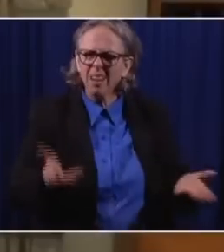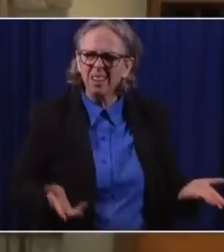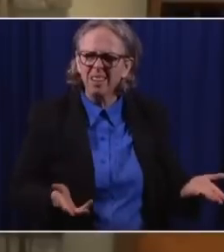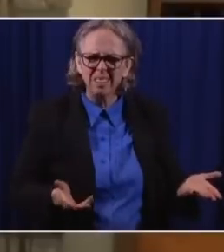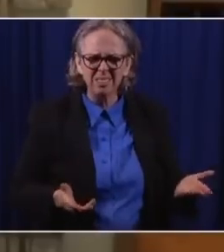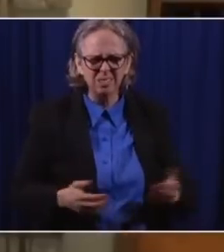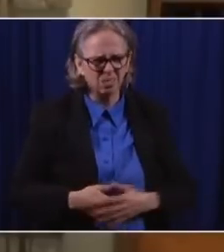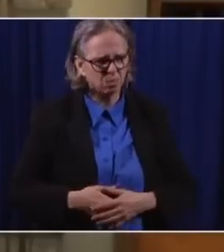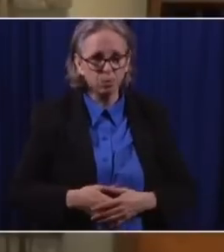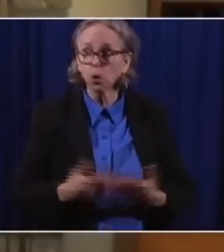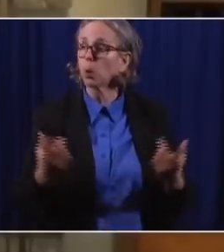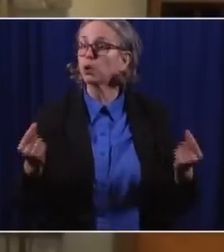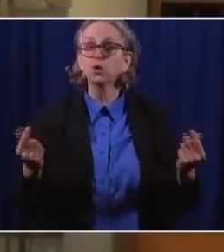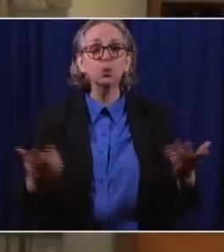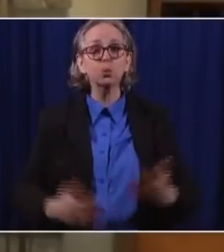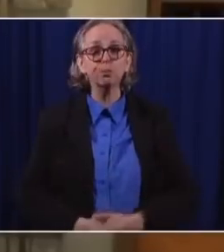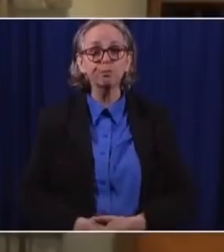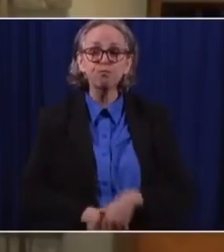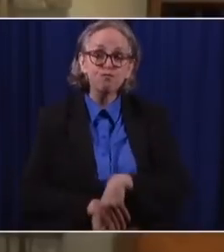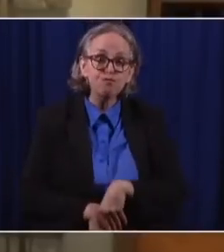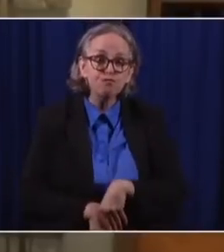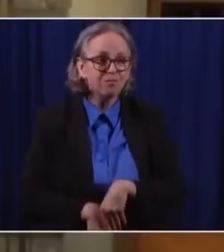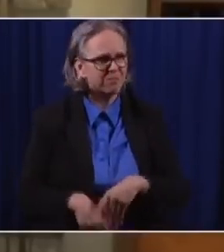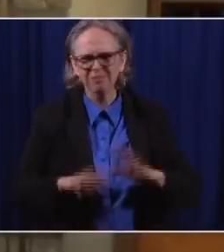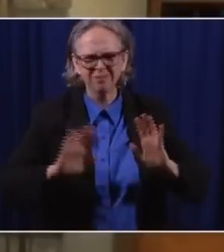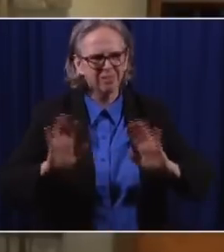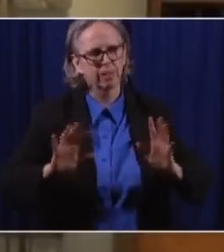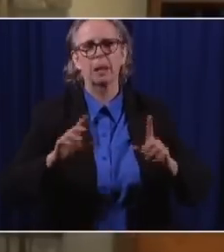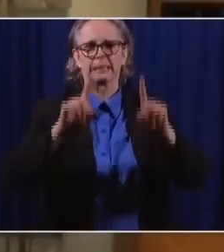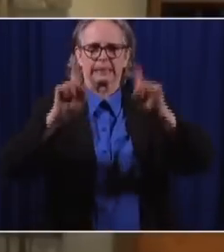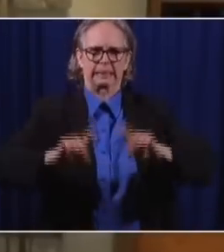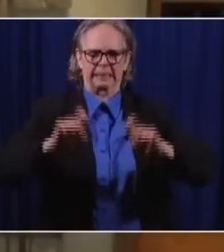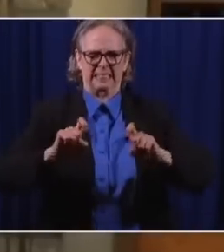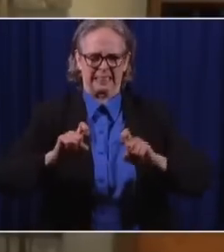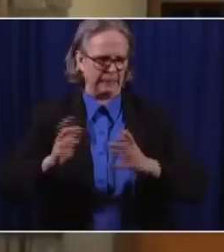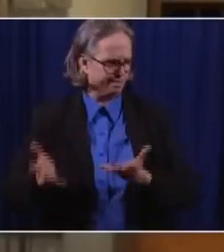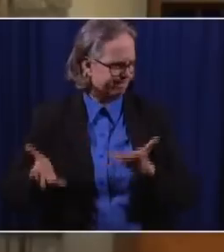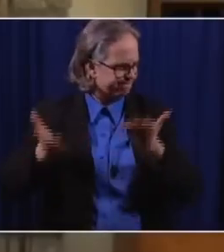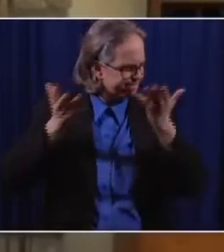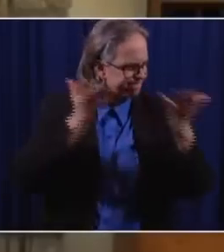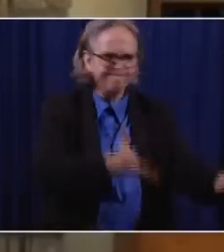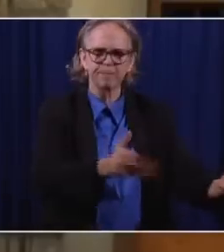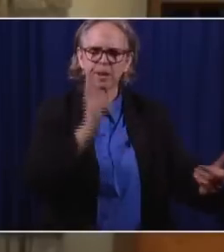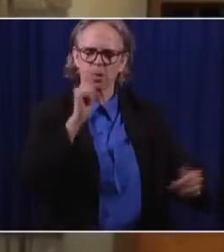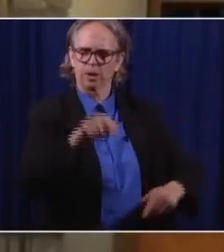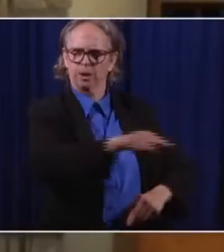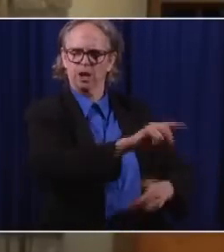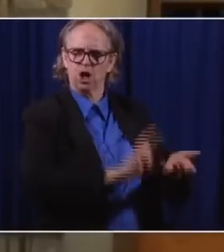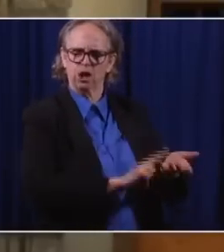are surging in a lot more testing. We are using both the antigen tests that we got from the White House. We are also